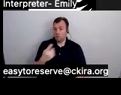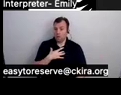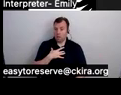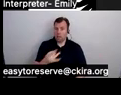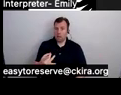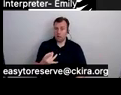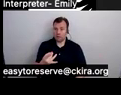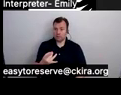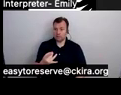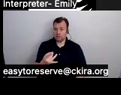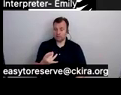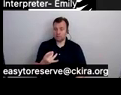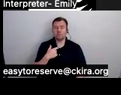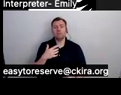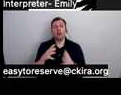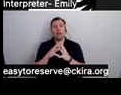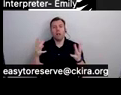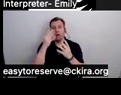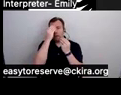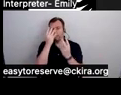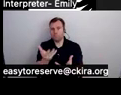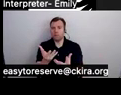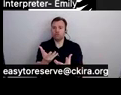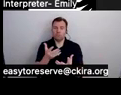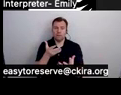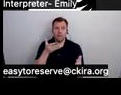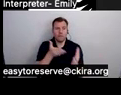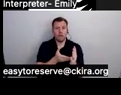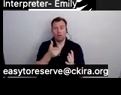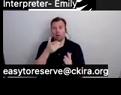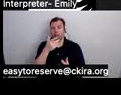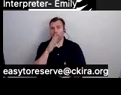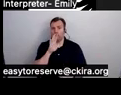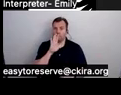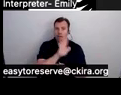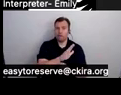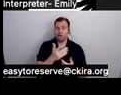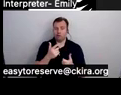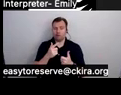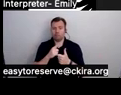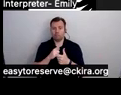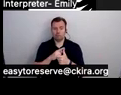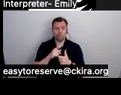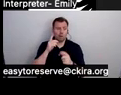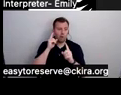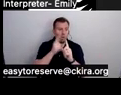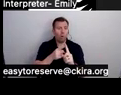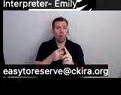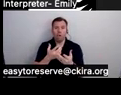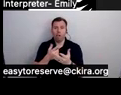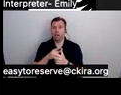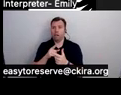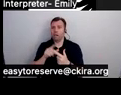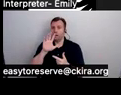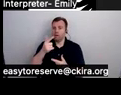that there's a lot of information there. You can find a lot of information about what their goals are, a lot